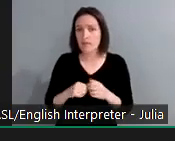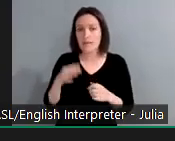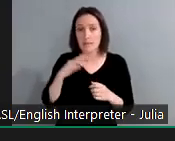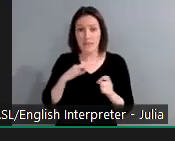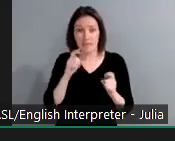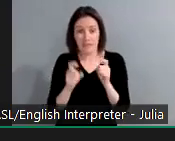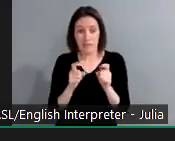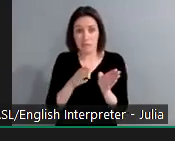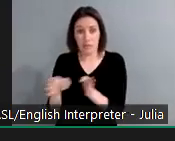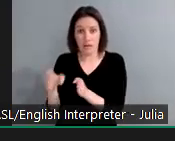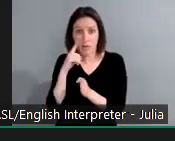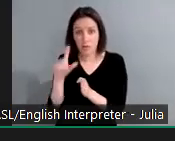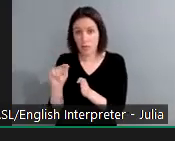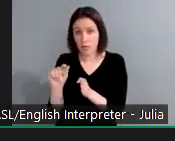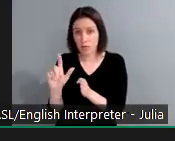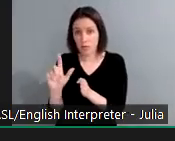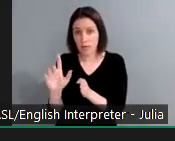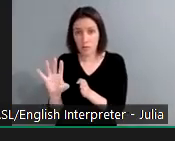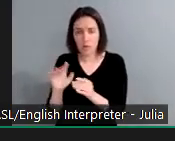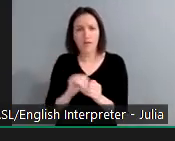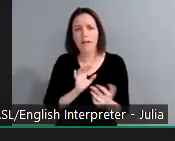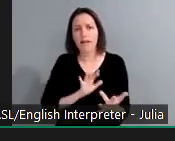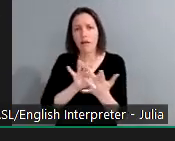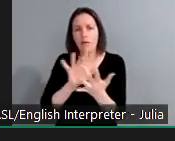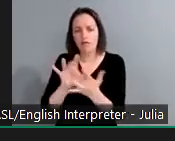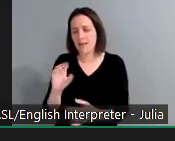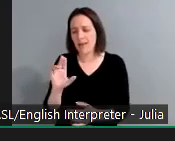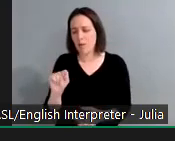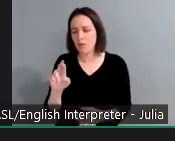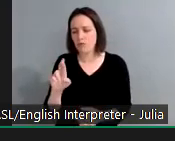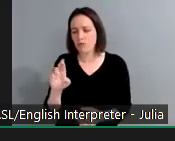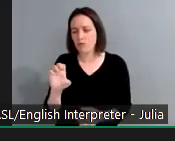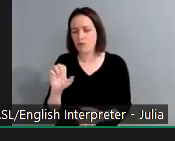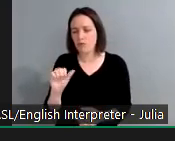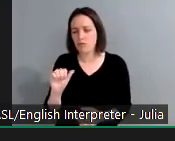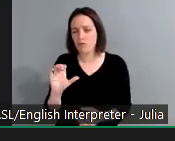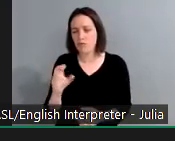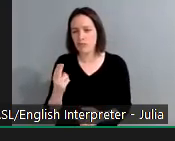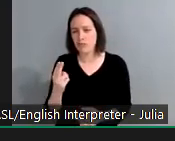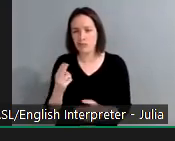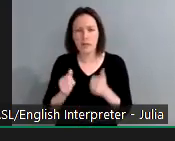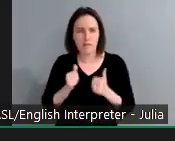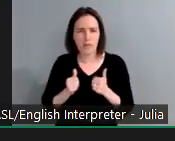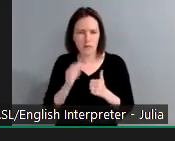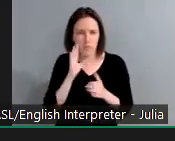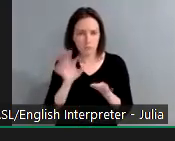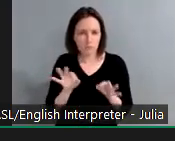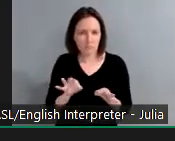2024, and outreach efforts. So let's get started. So next slide, please.